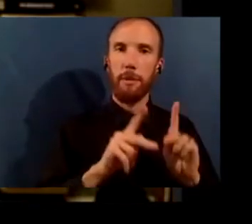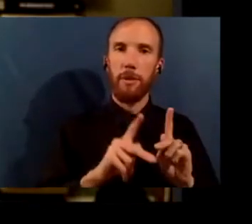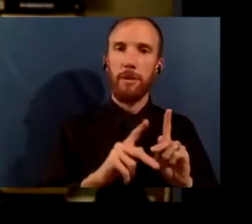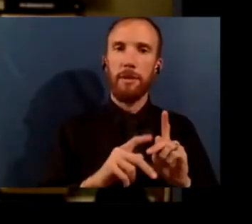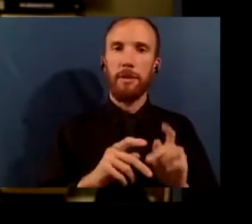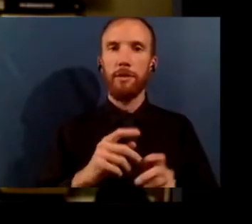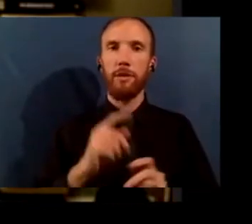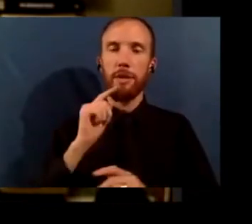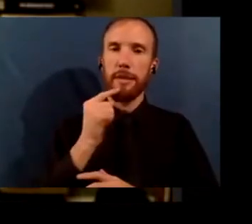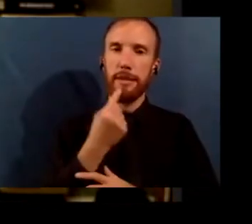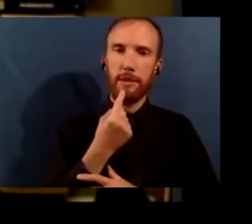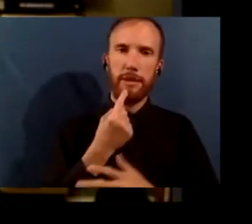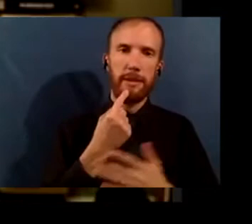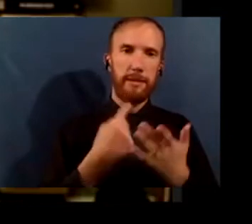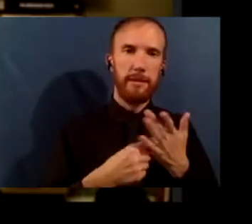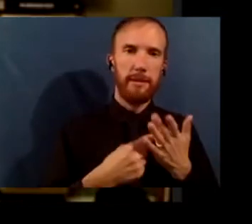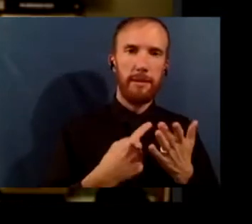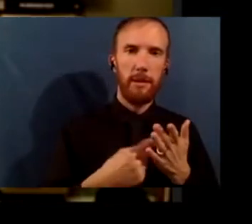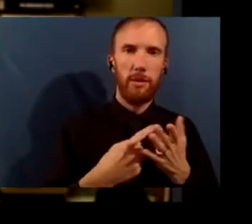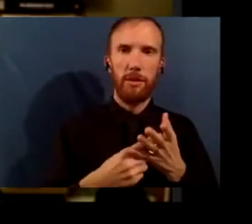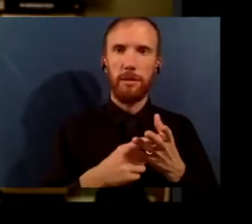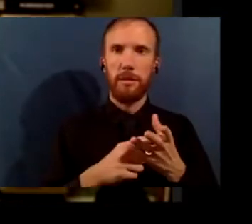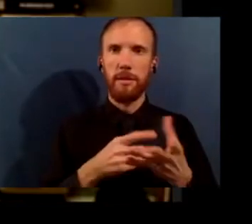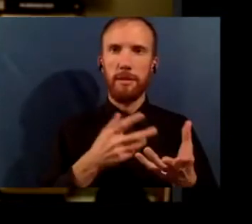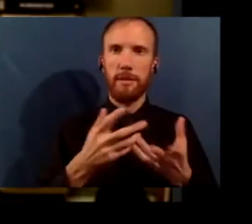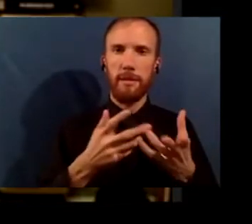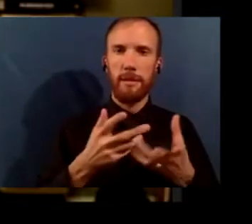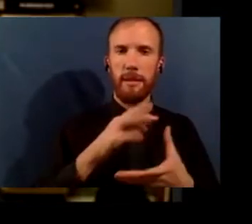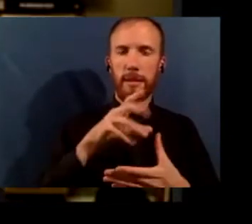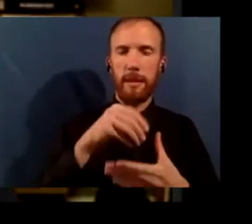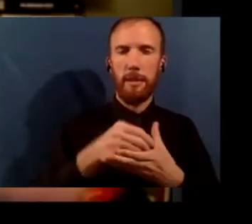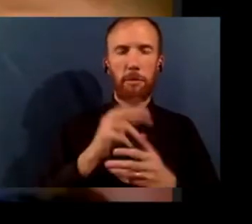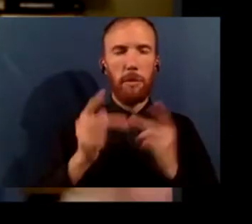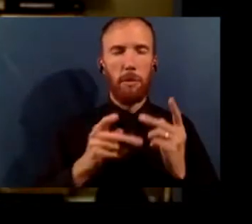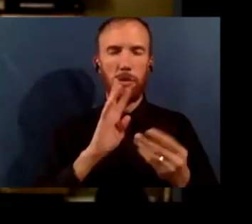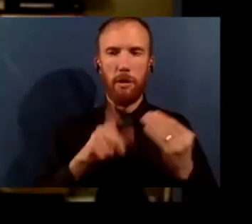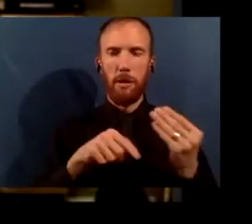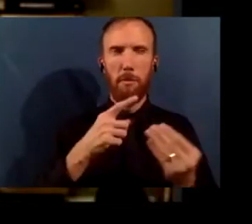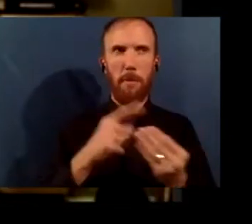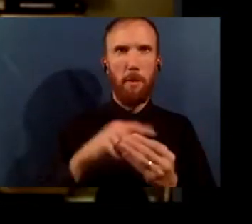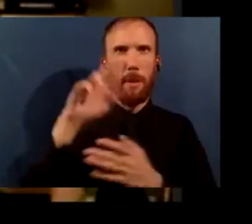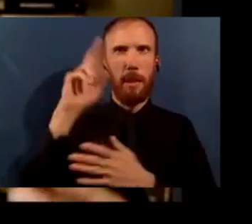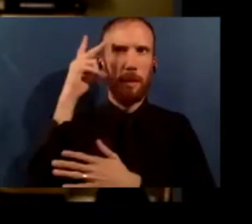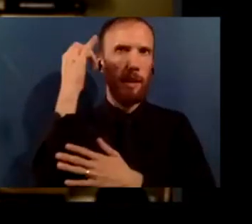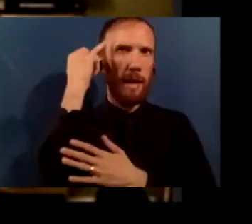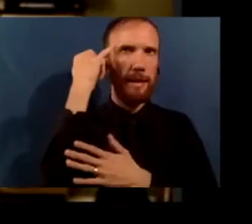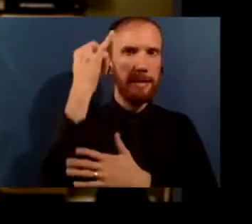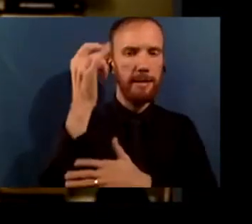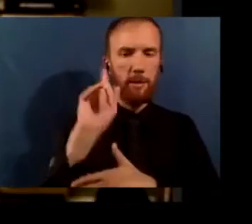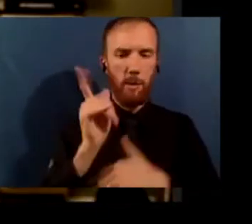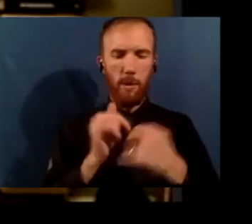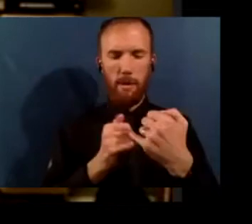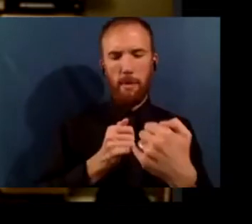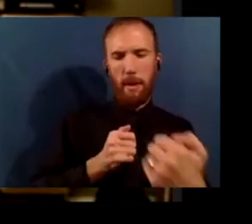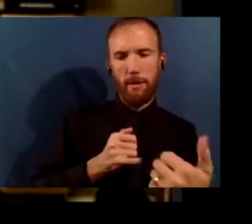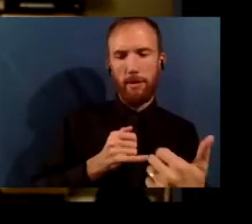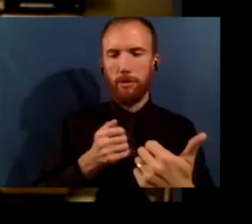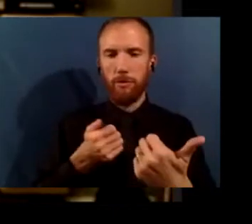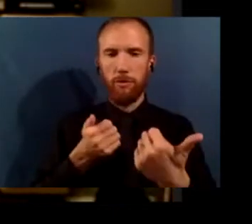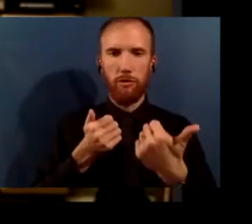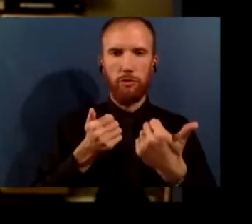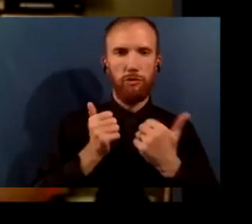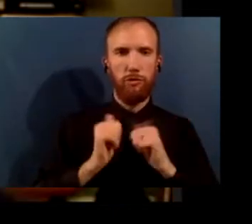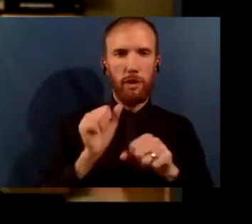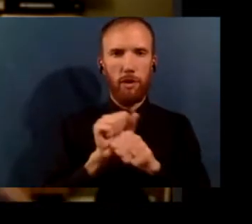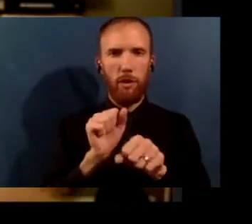you know, trying to argue with each other about political lines without trying to influence each other's political opinions. Because, you know, if I'm in